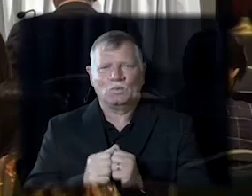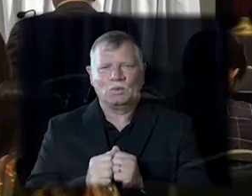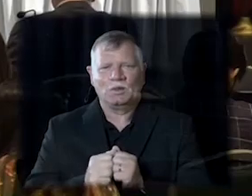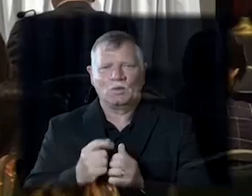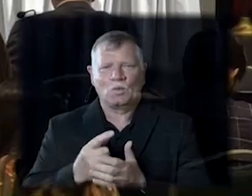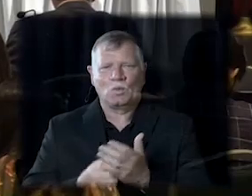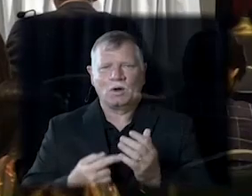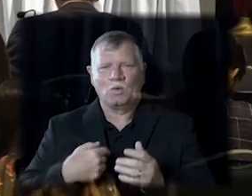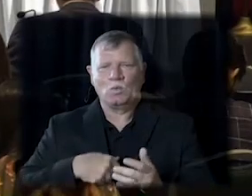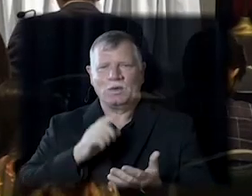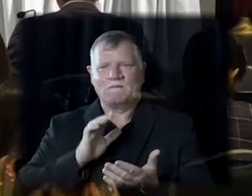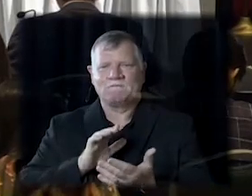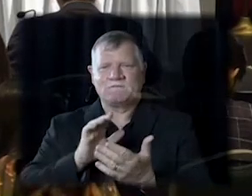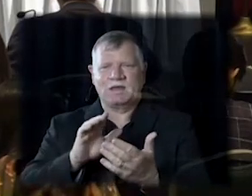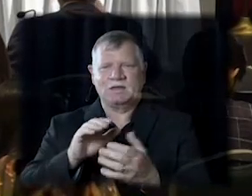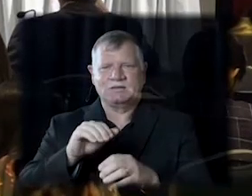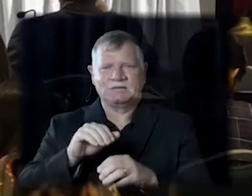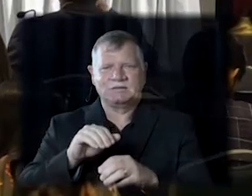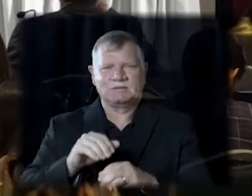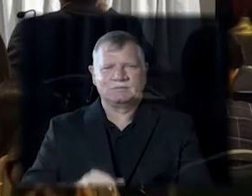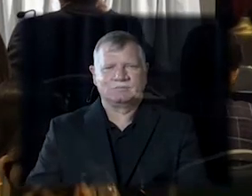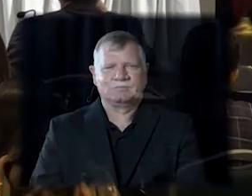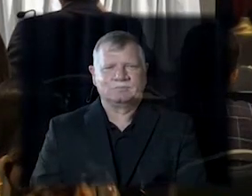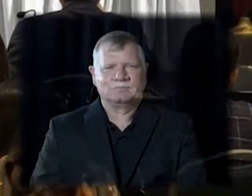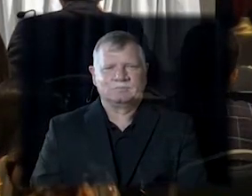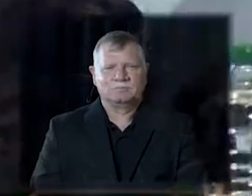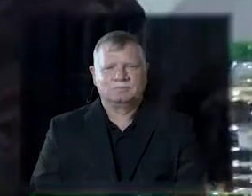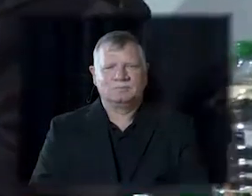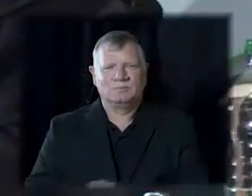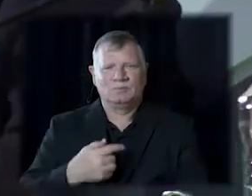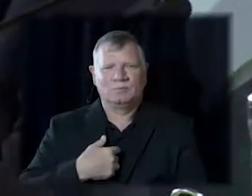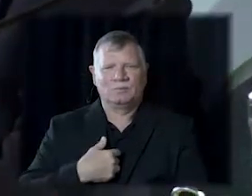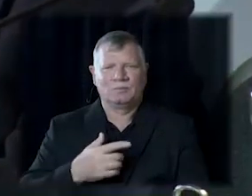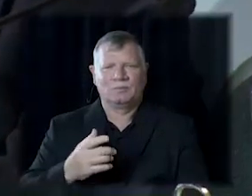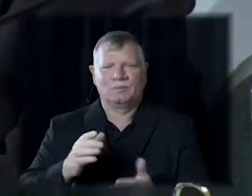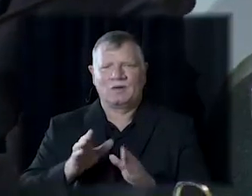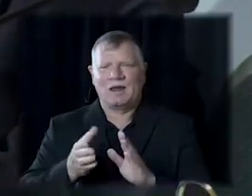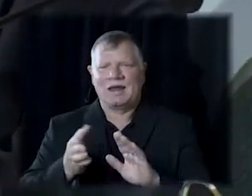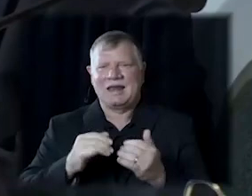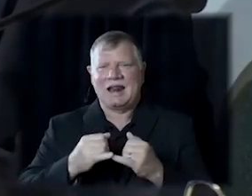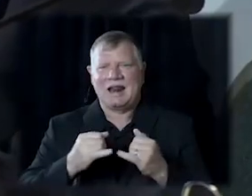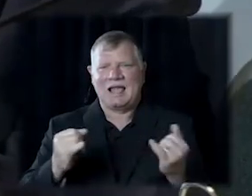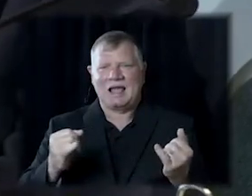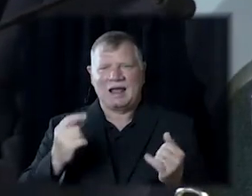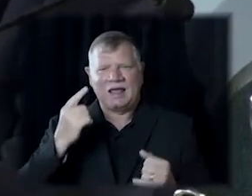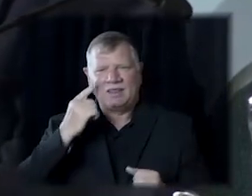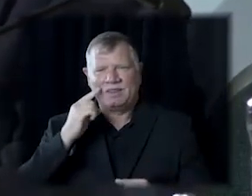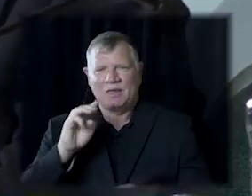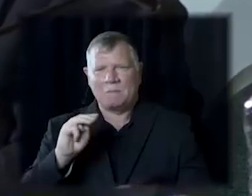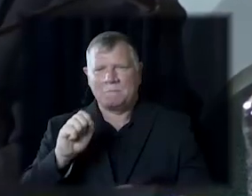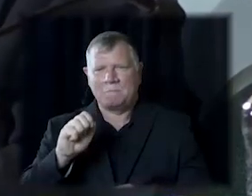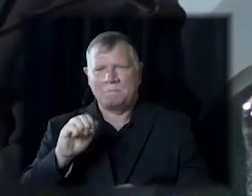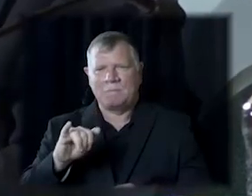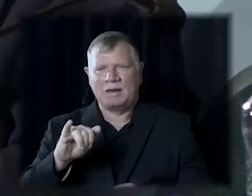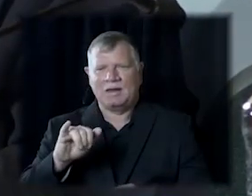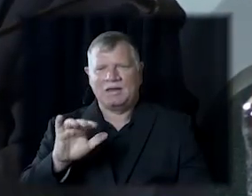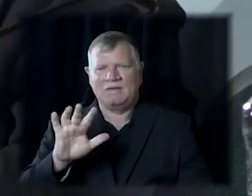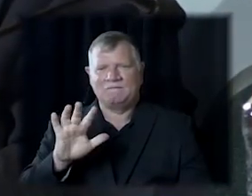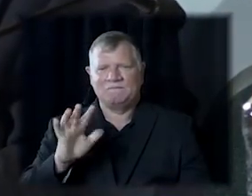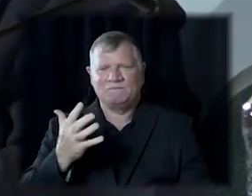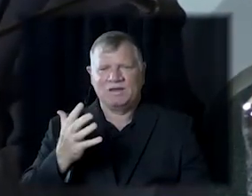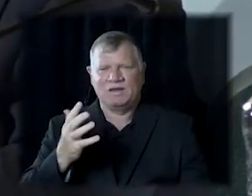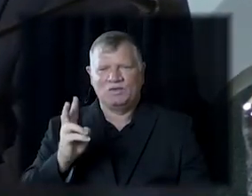is what we were faced with in this regard. We were faced with a deadline of, I believe it was May 5th,